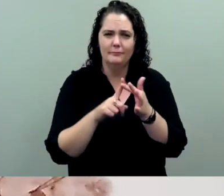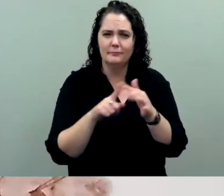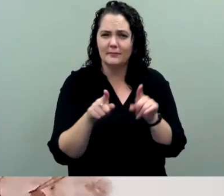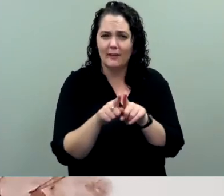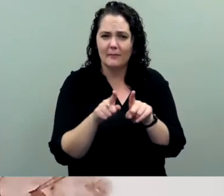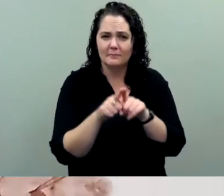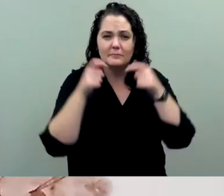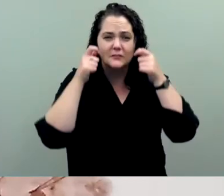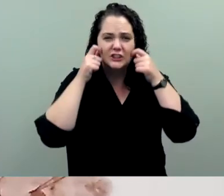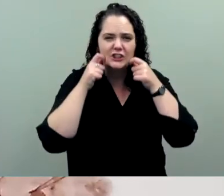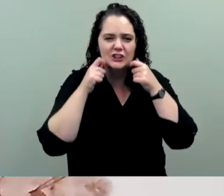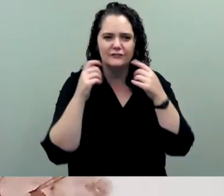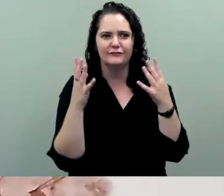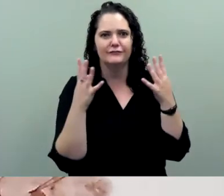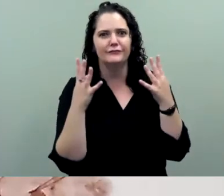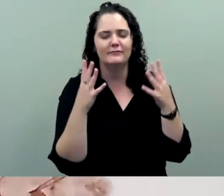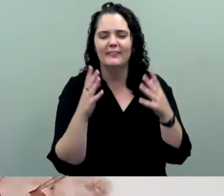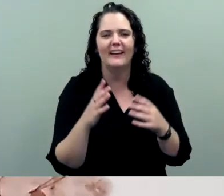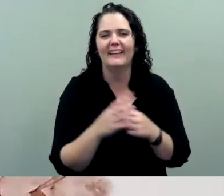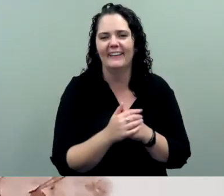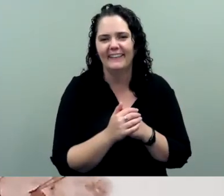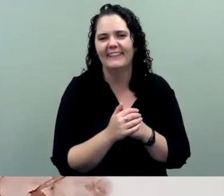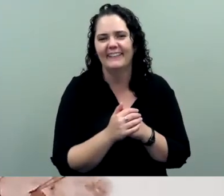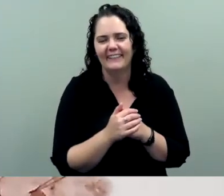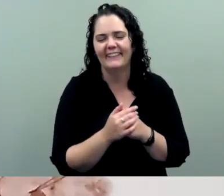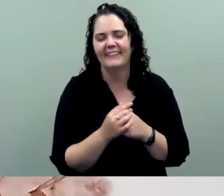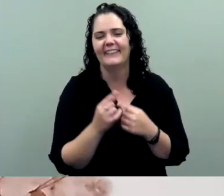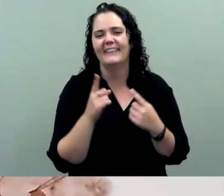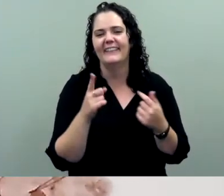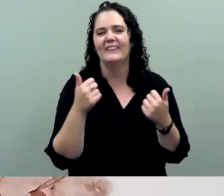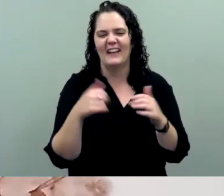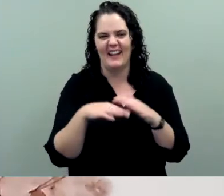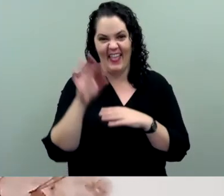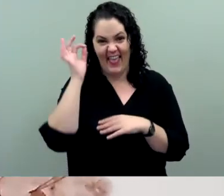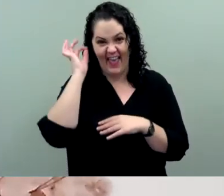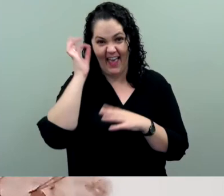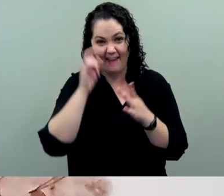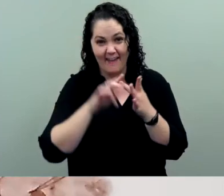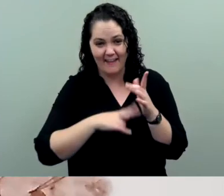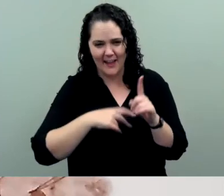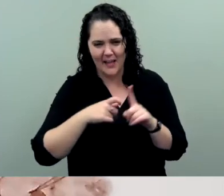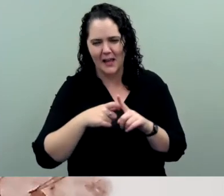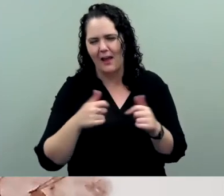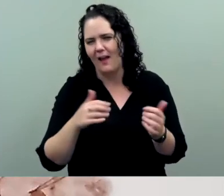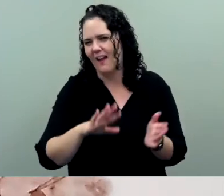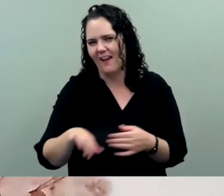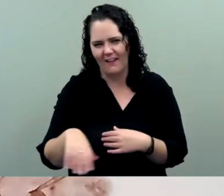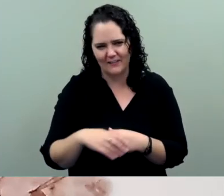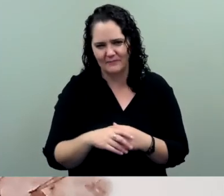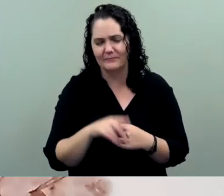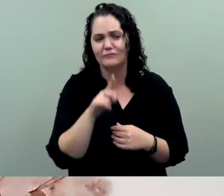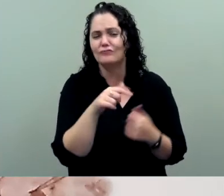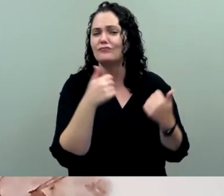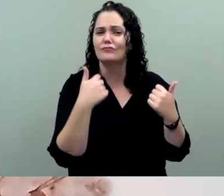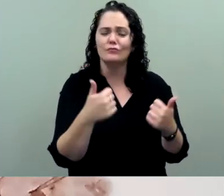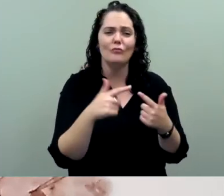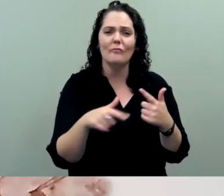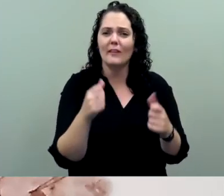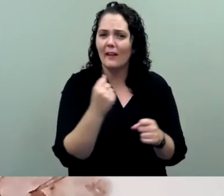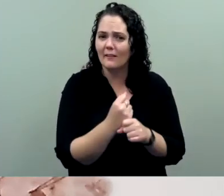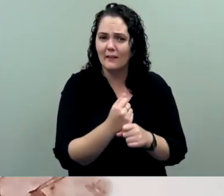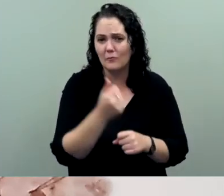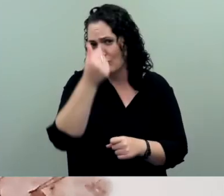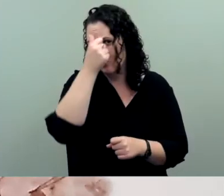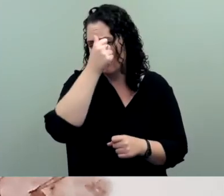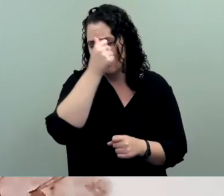great tool to use for this too. There have been some very famous examples of artwork that was going on while people were dipping their